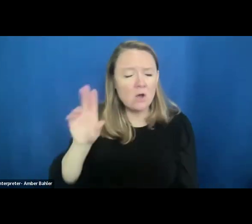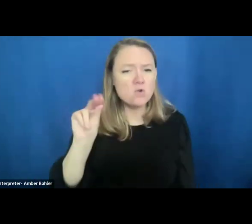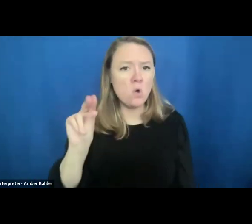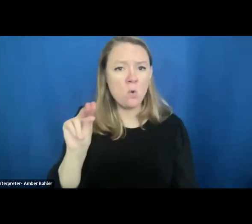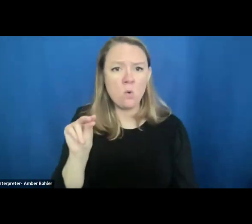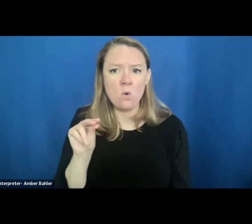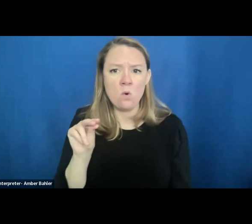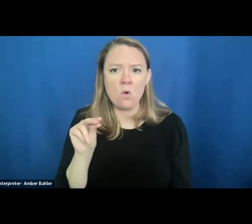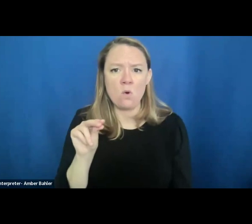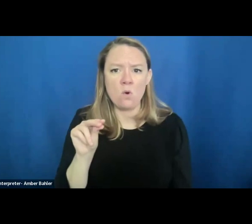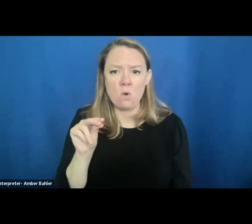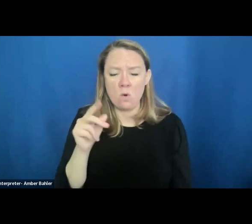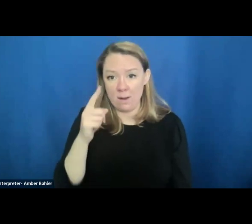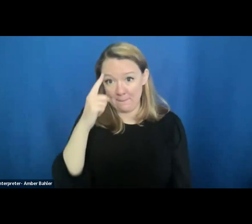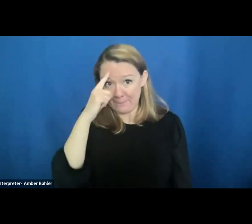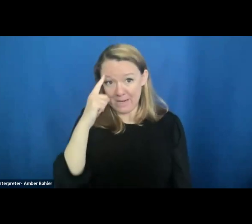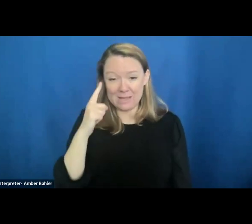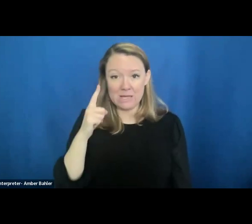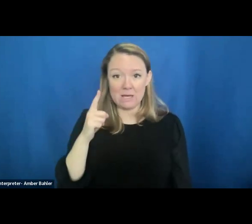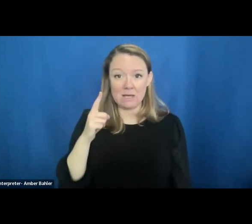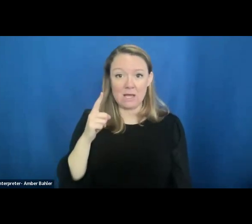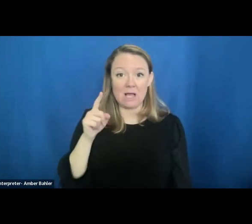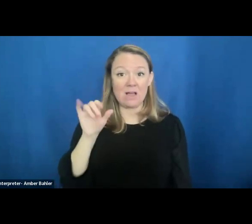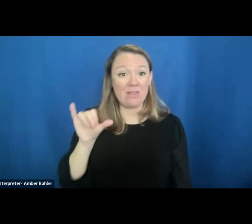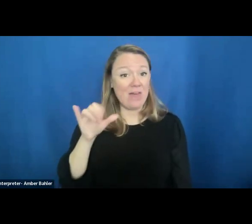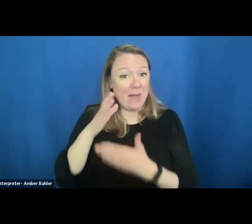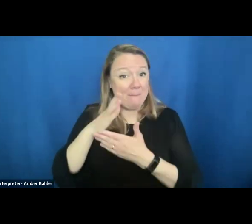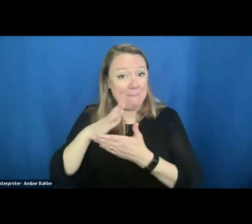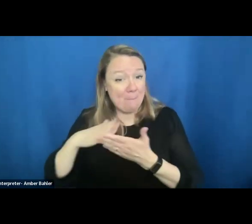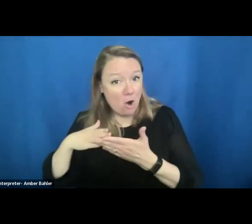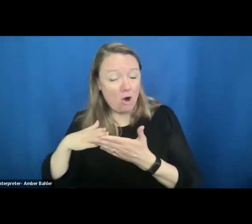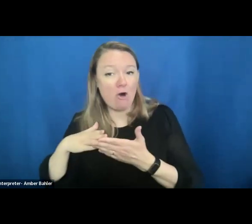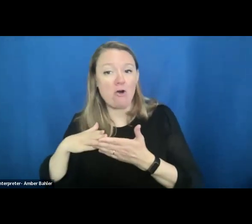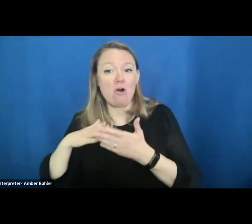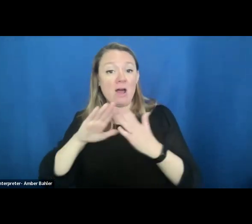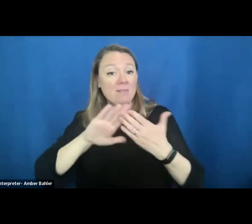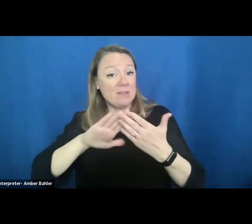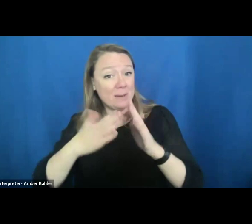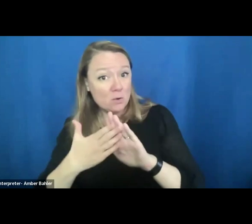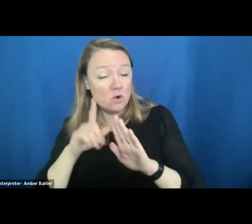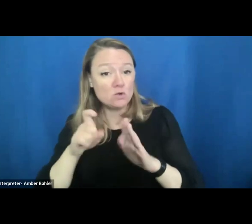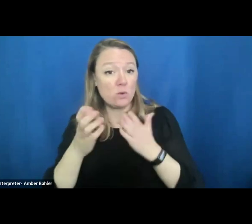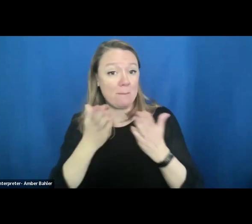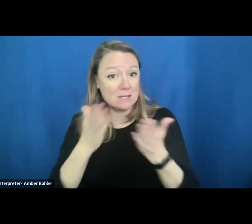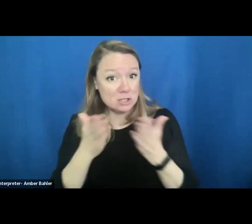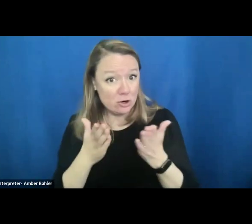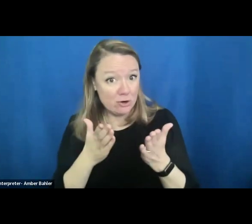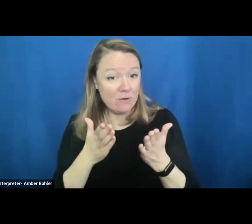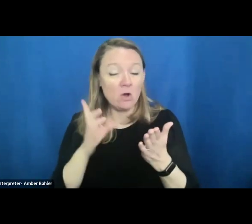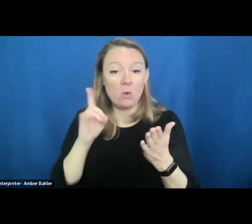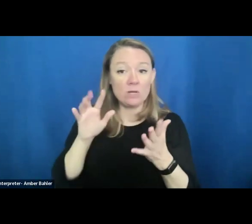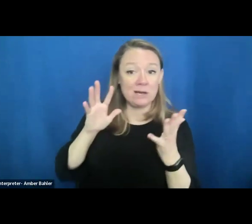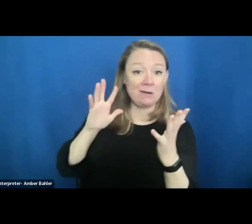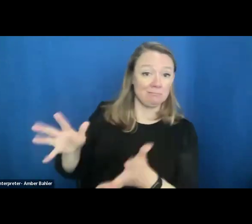we've vacated that portion of the communities that we intended to serve. If we're talking about true